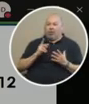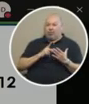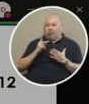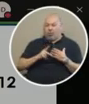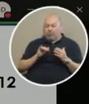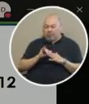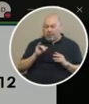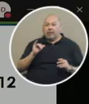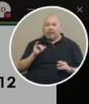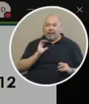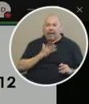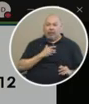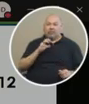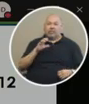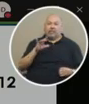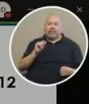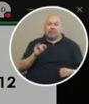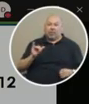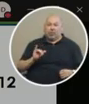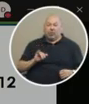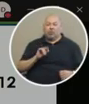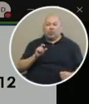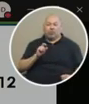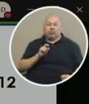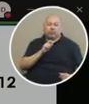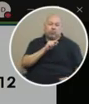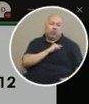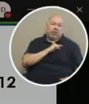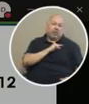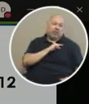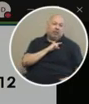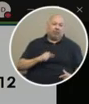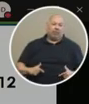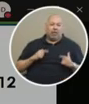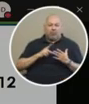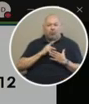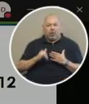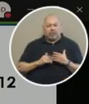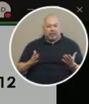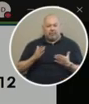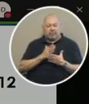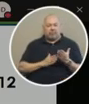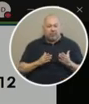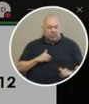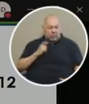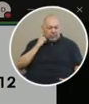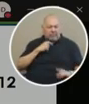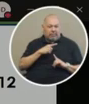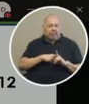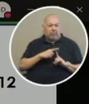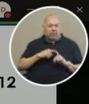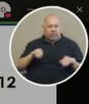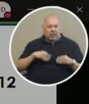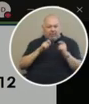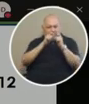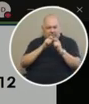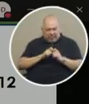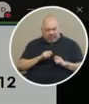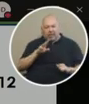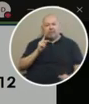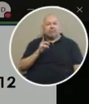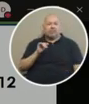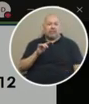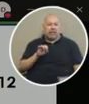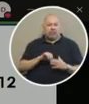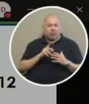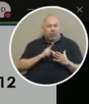programs within our CIP to include the quality of life projects. Here recently, over the last couple of months, I gave you a very detailed update on the quality of